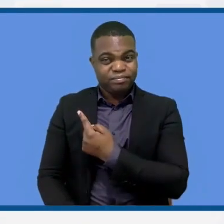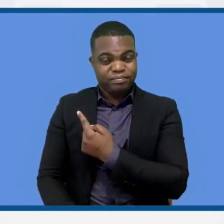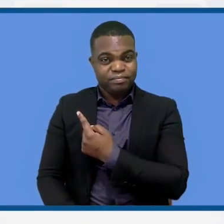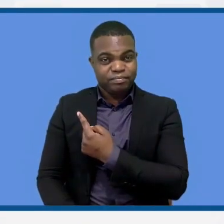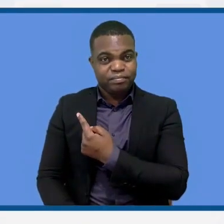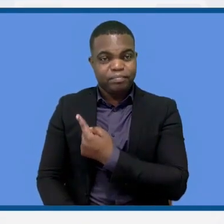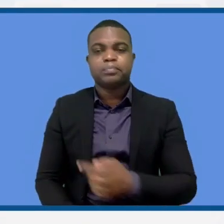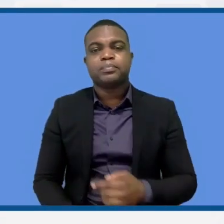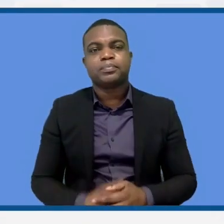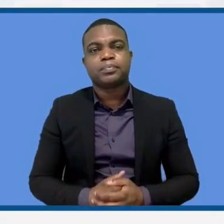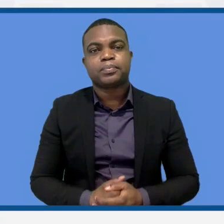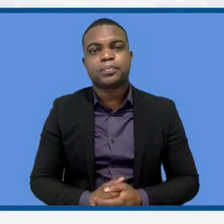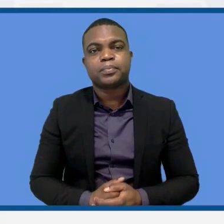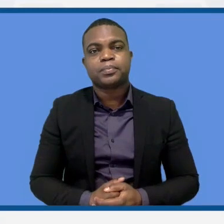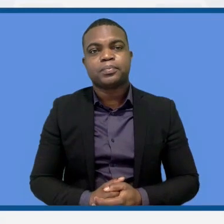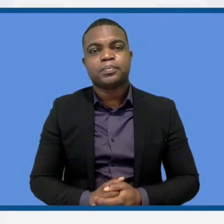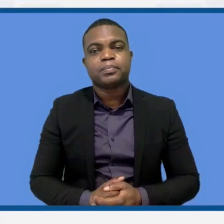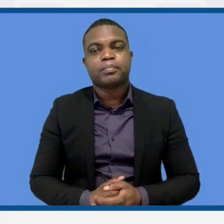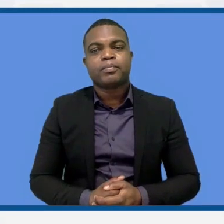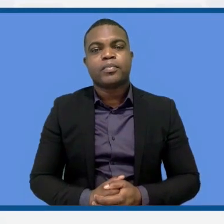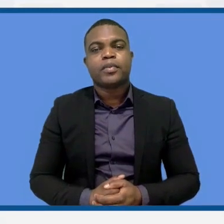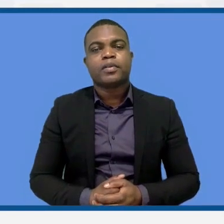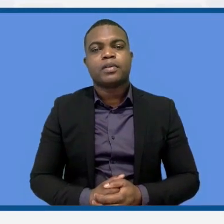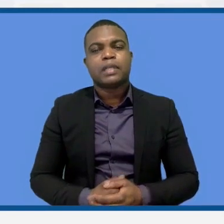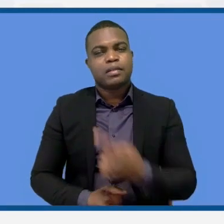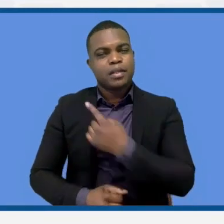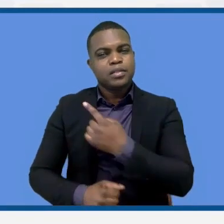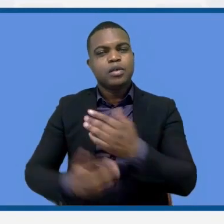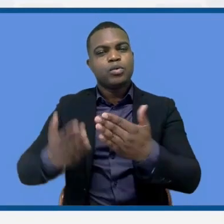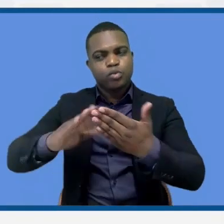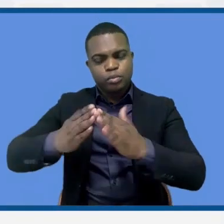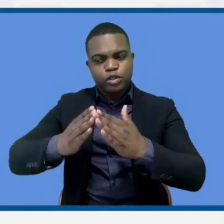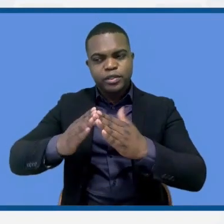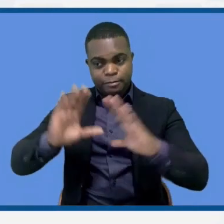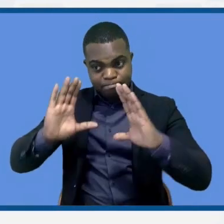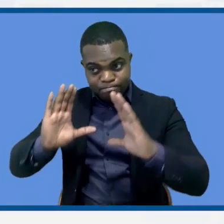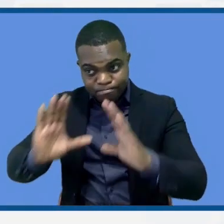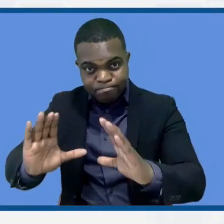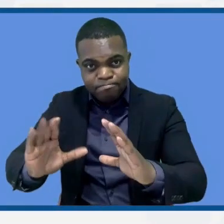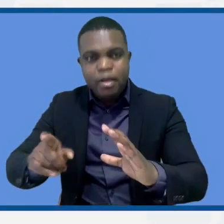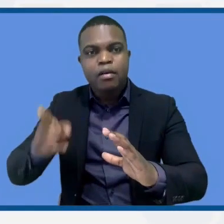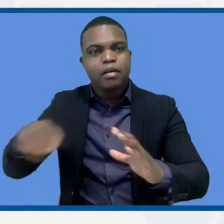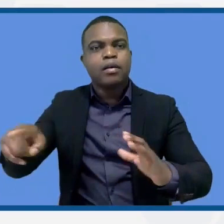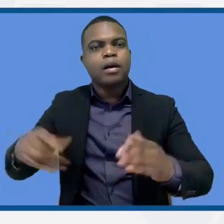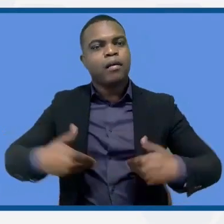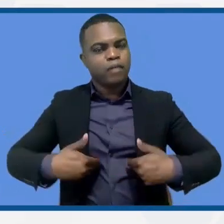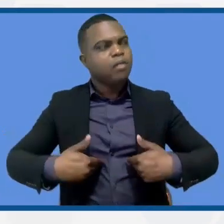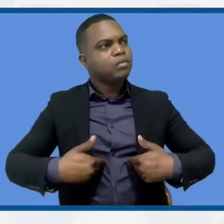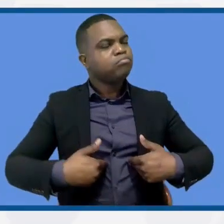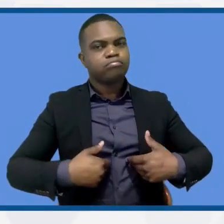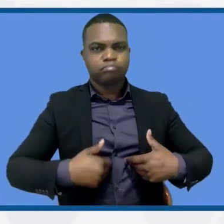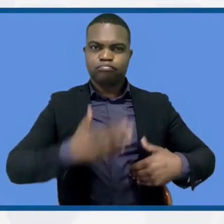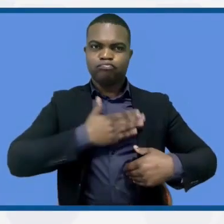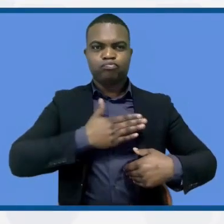critical. Now, out of the community-led approaches, continue please. Next slide.